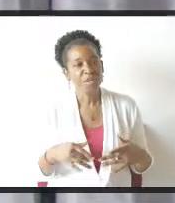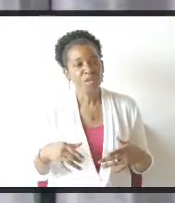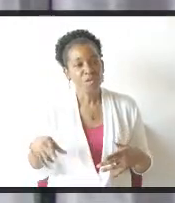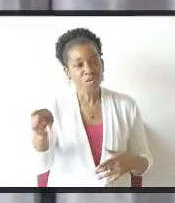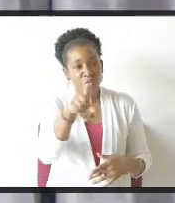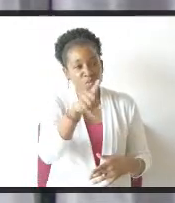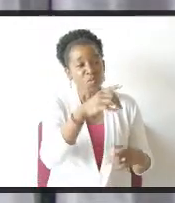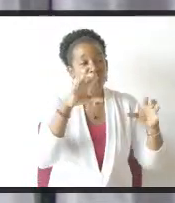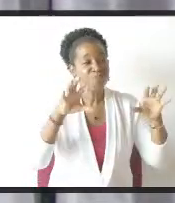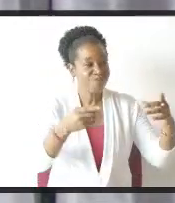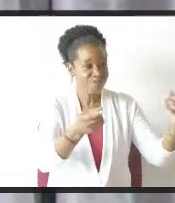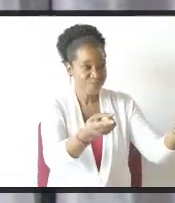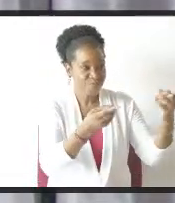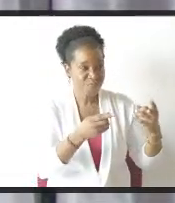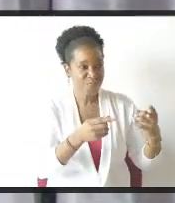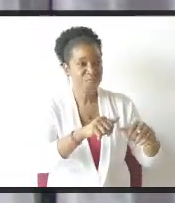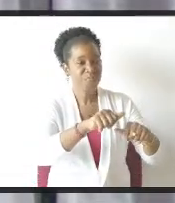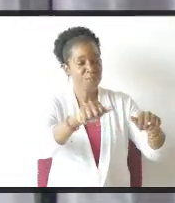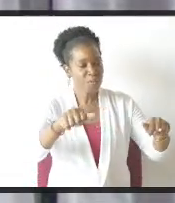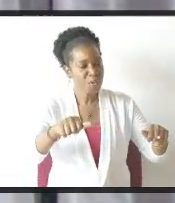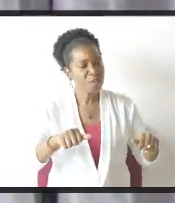back, you would be saved and safe.